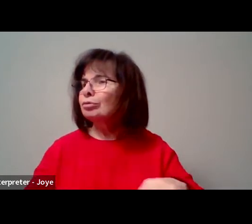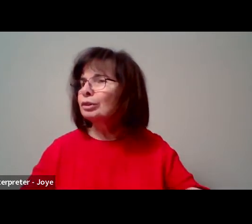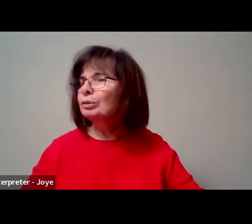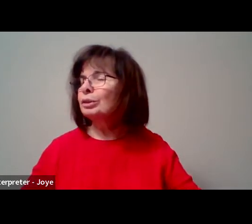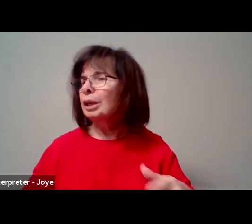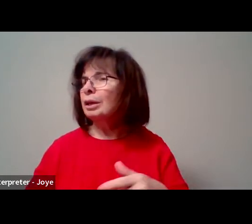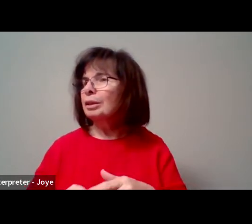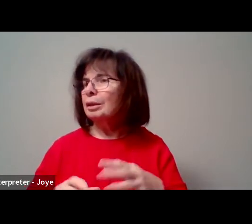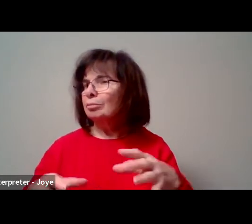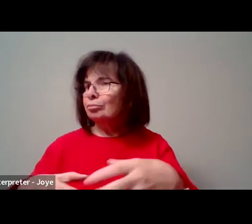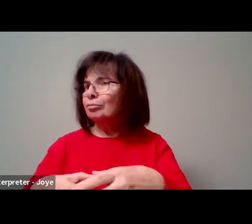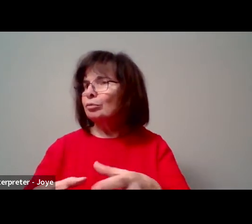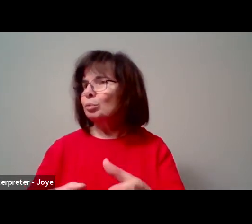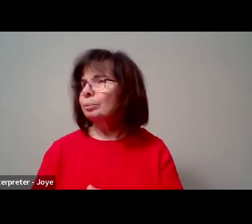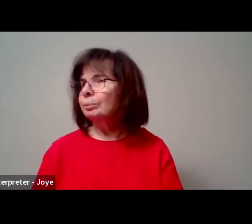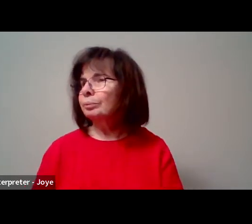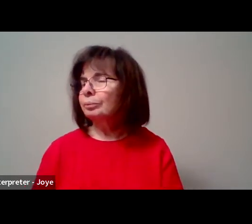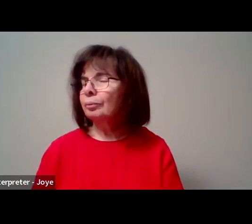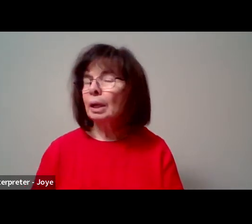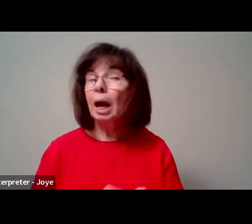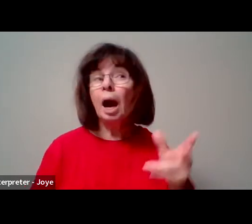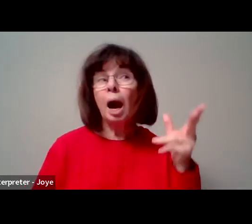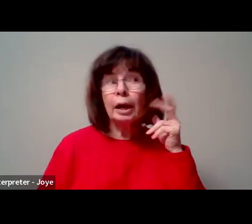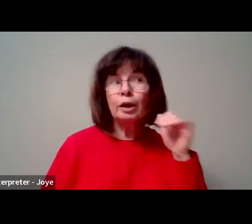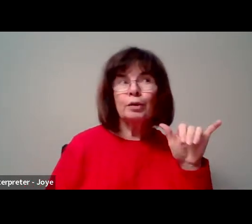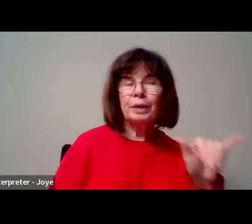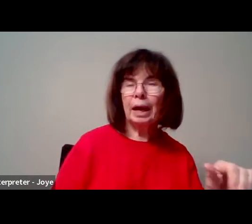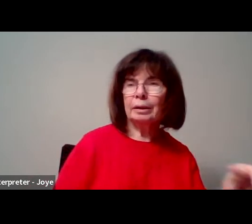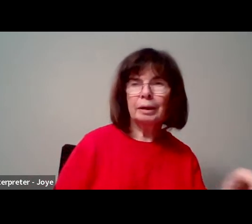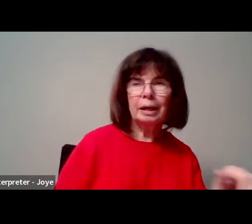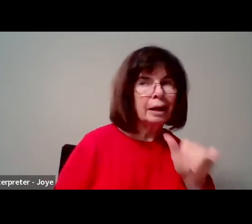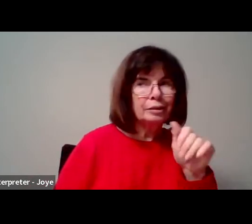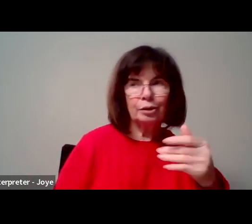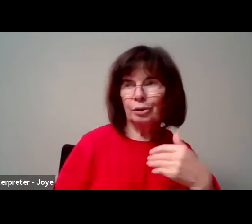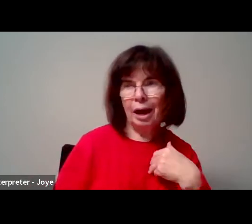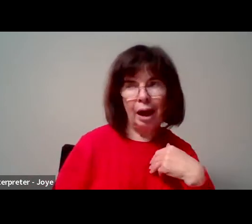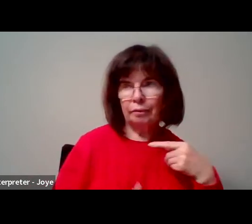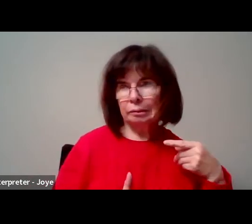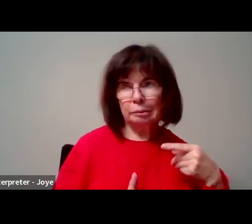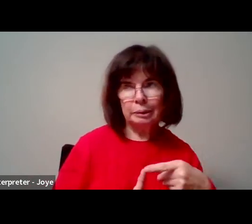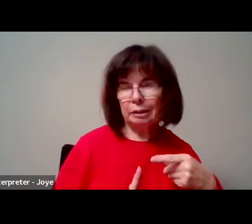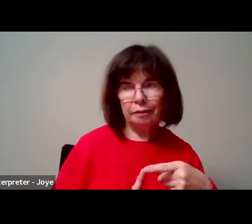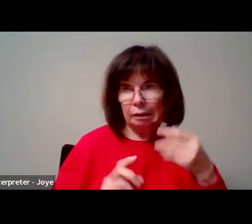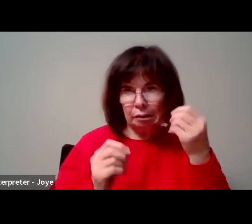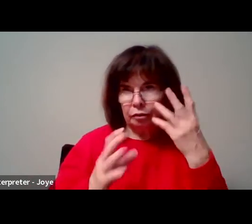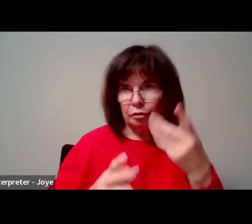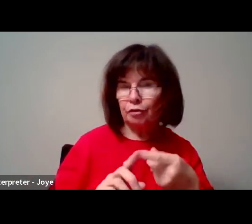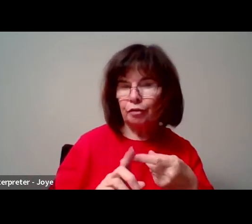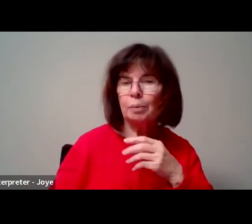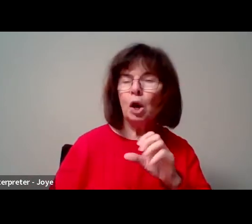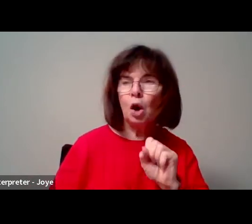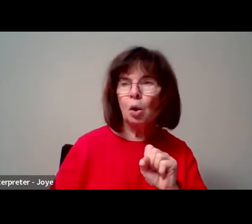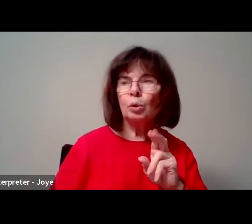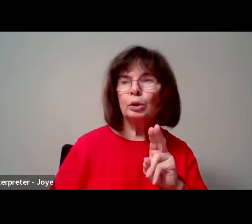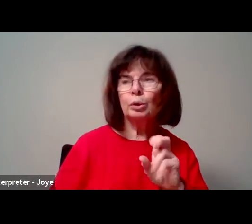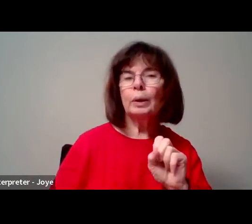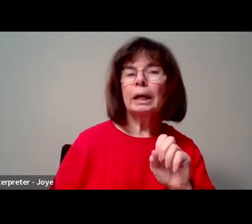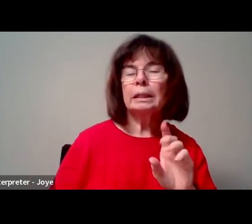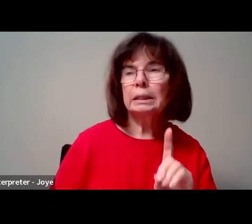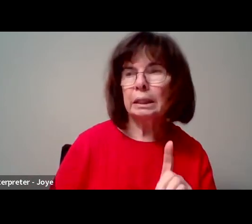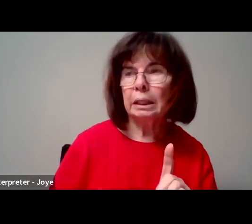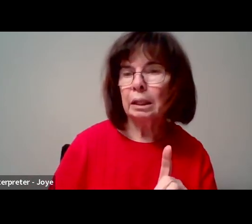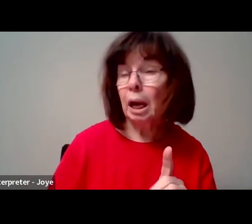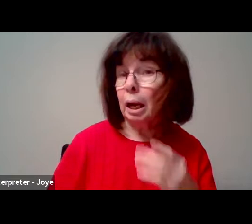So I heard that earlier as well, and I don't have any detailed information from OUSD, and I don't know if anyone